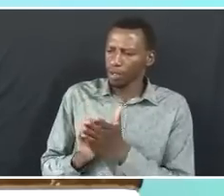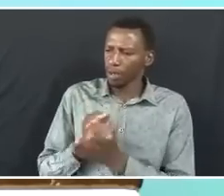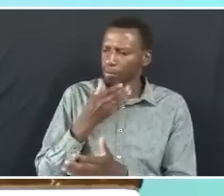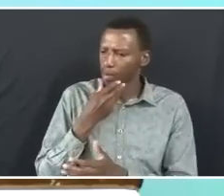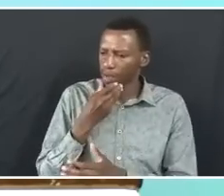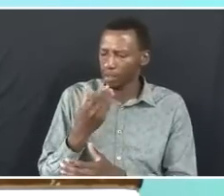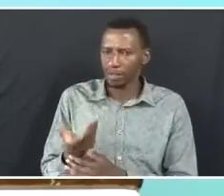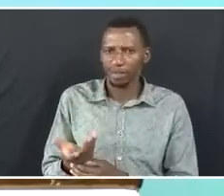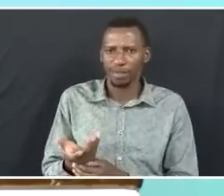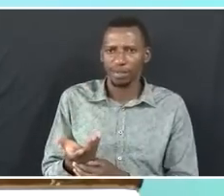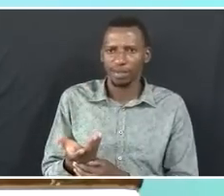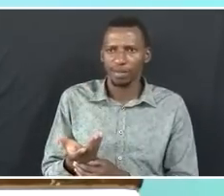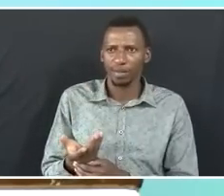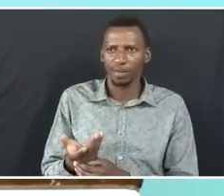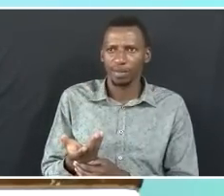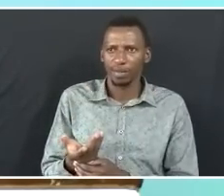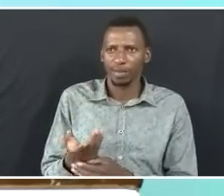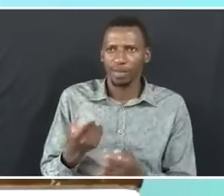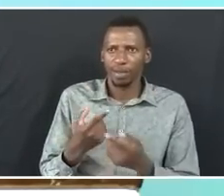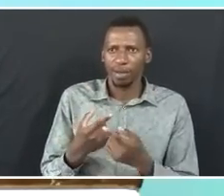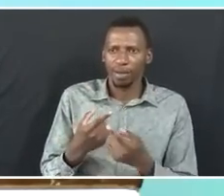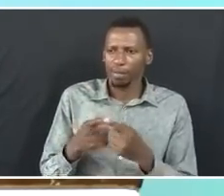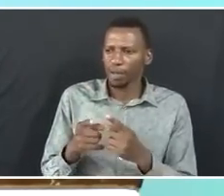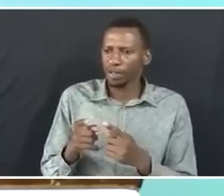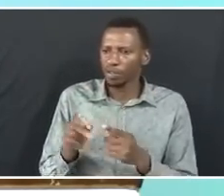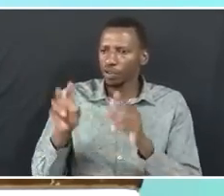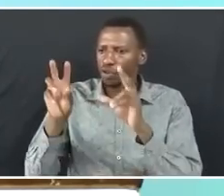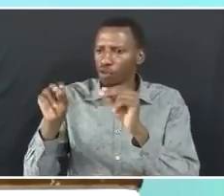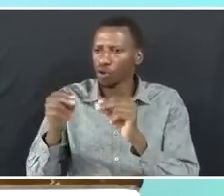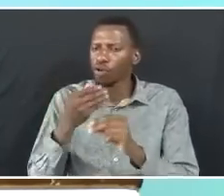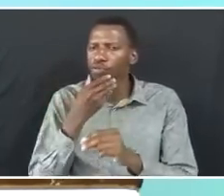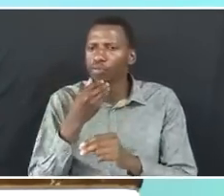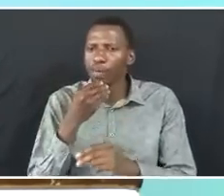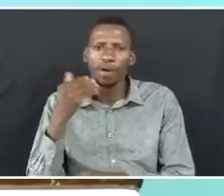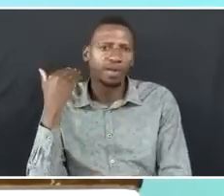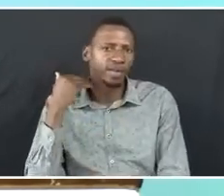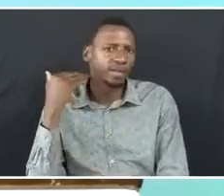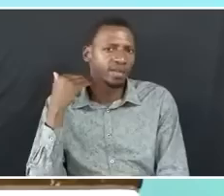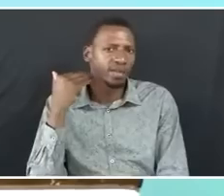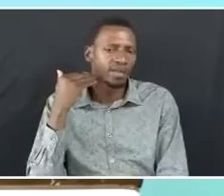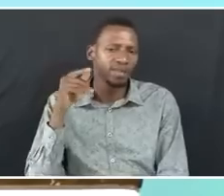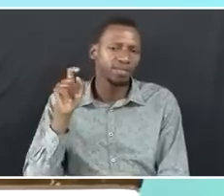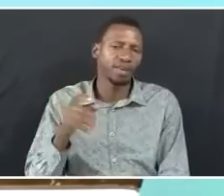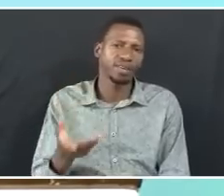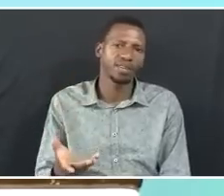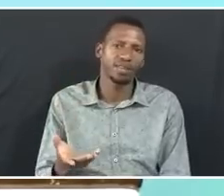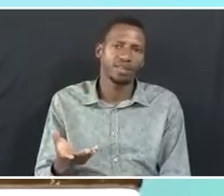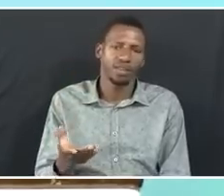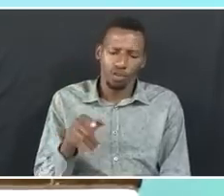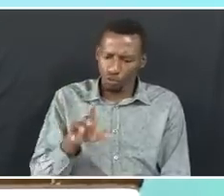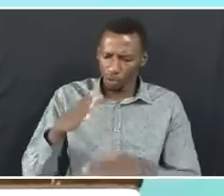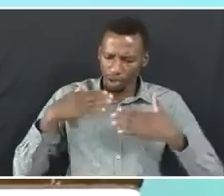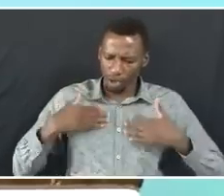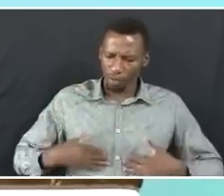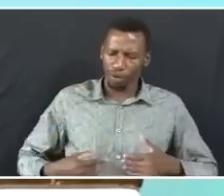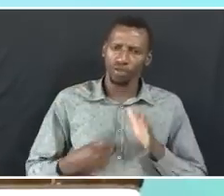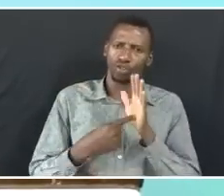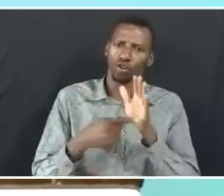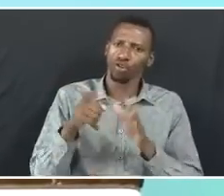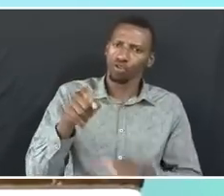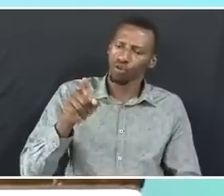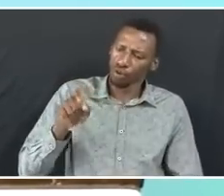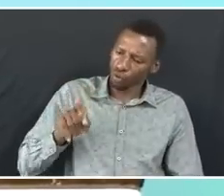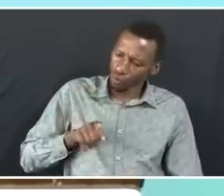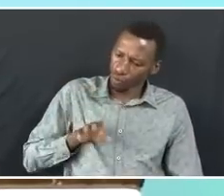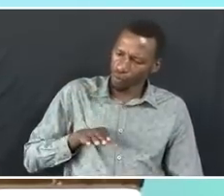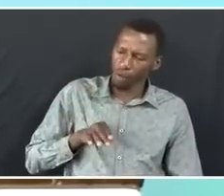has to deal with monthly periods, the whole being speaks, saying, you are a girl, you're not a